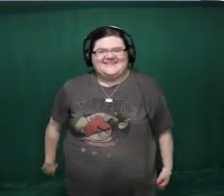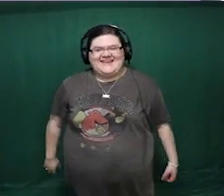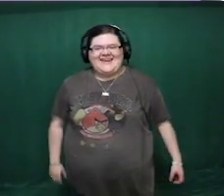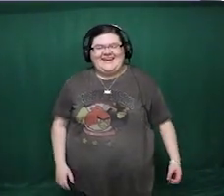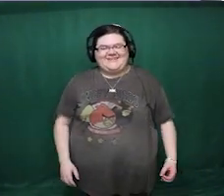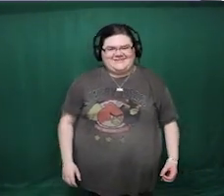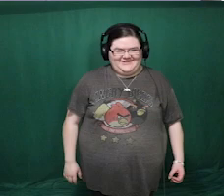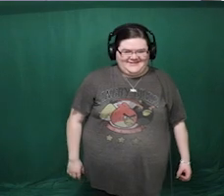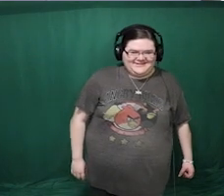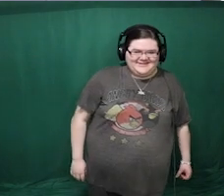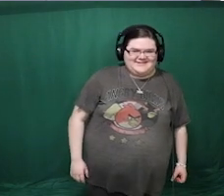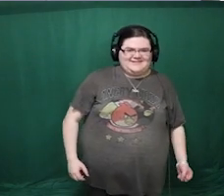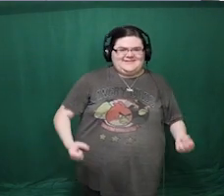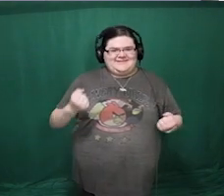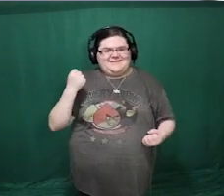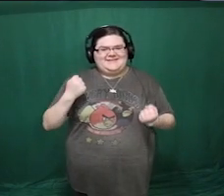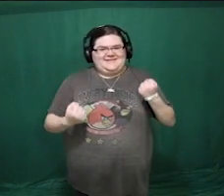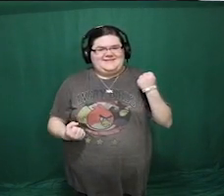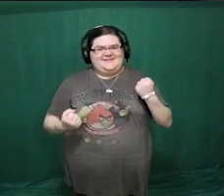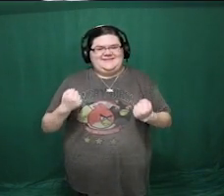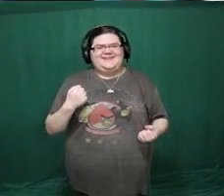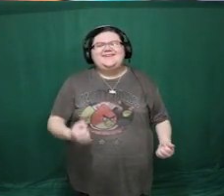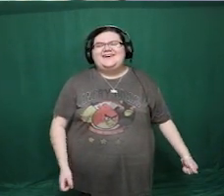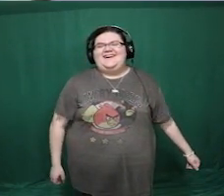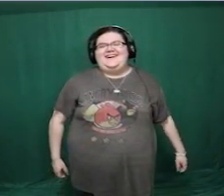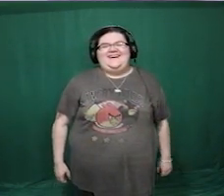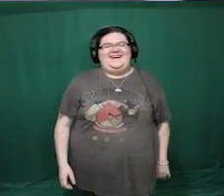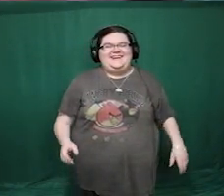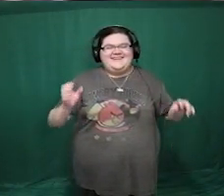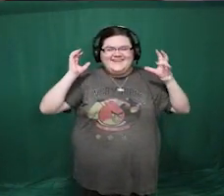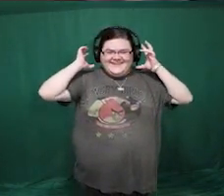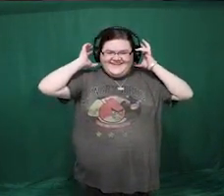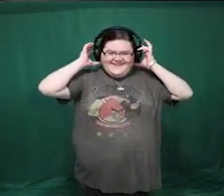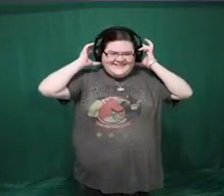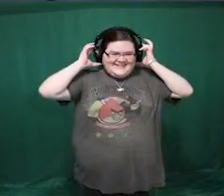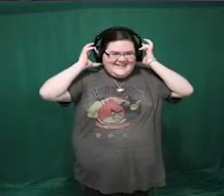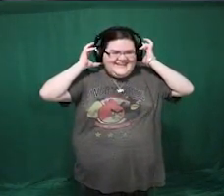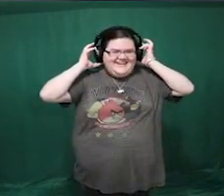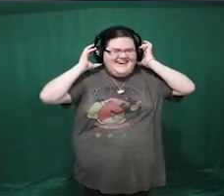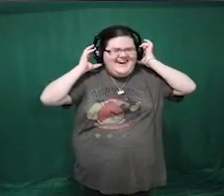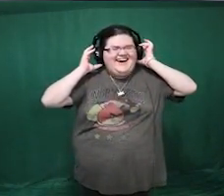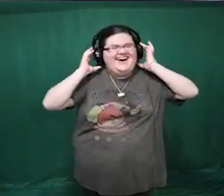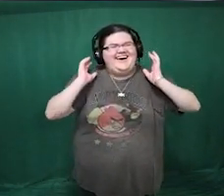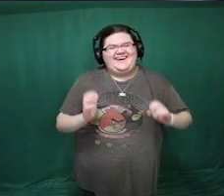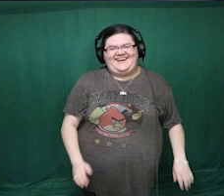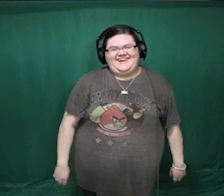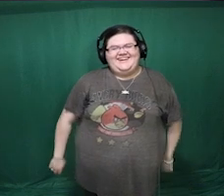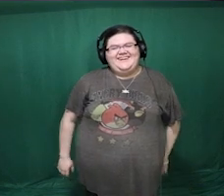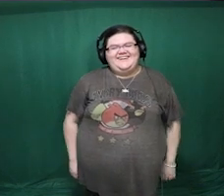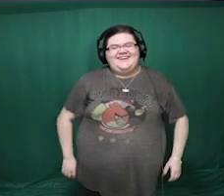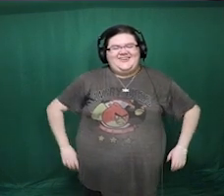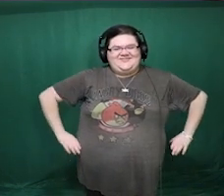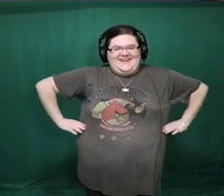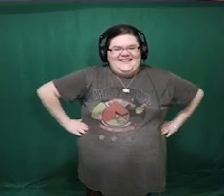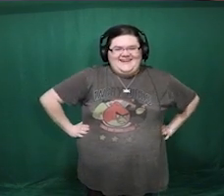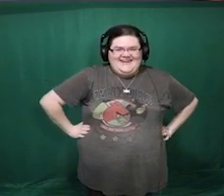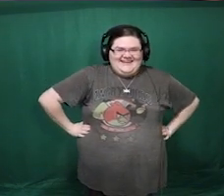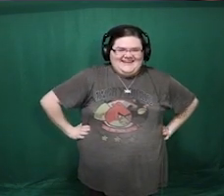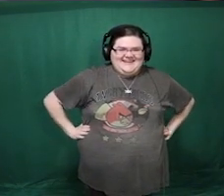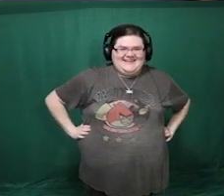Trivial Pursuit between Nigerians and an Indian. Today we are going to be answering questions